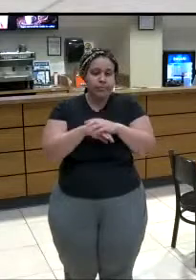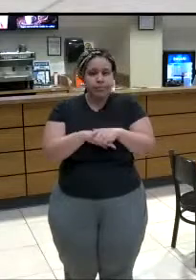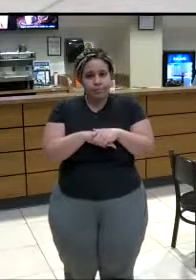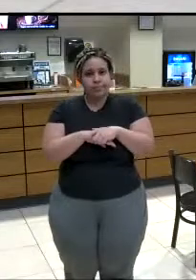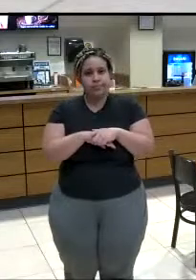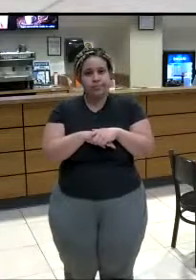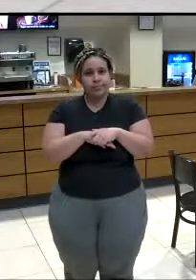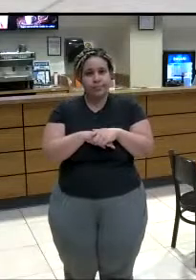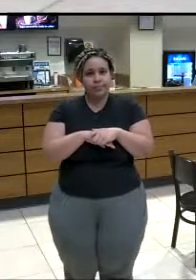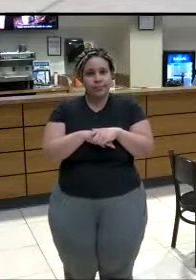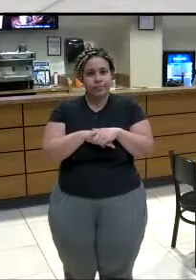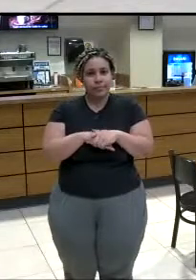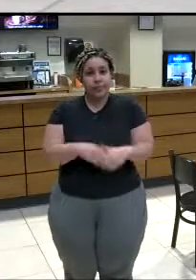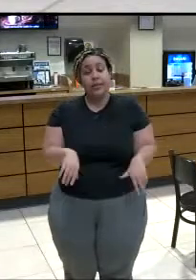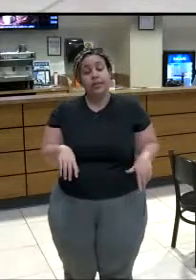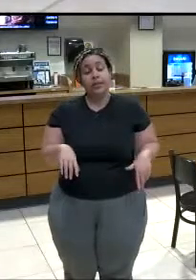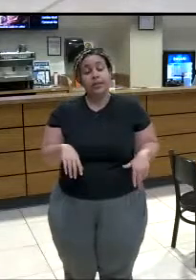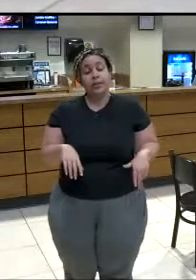to impact the lag measure.